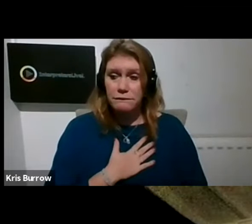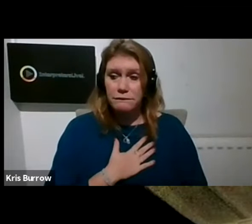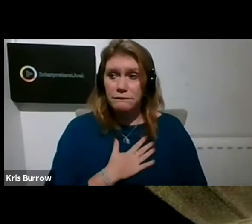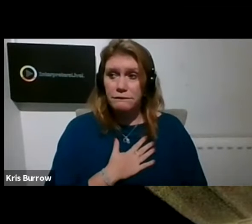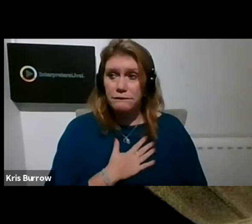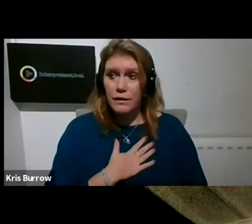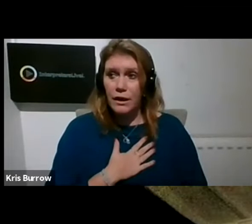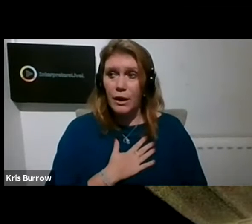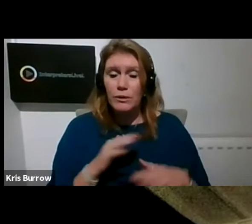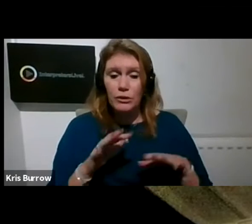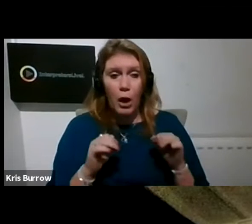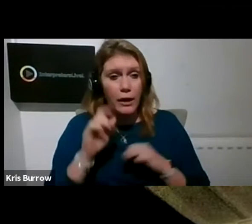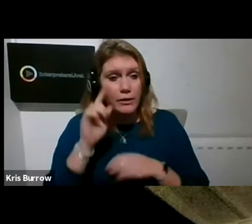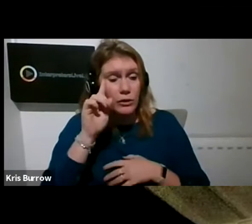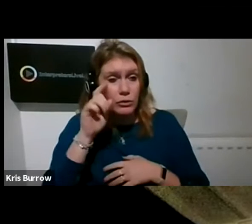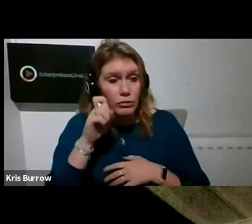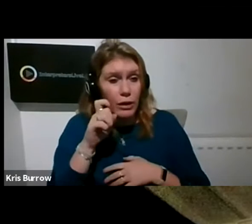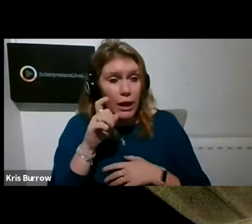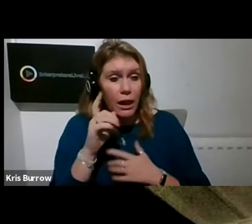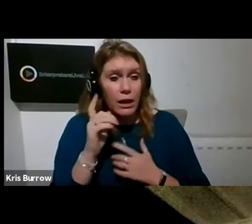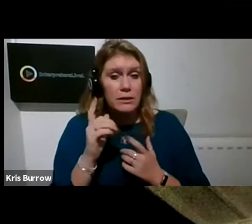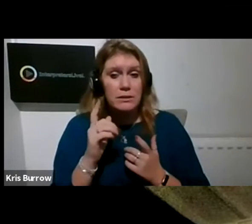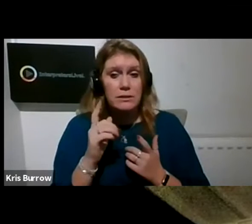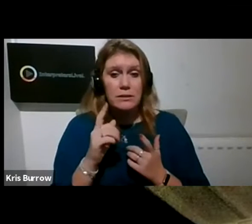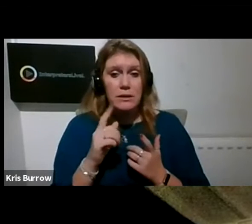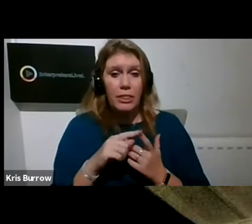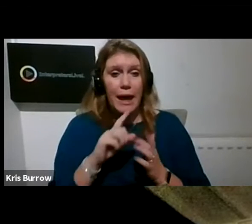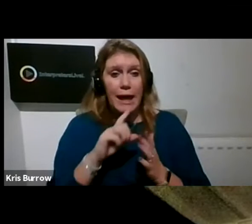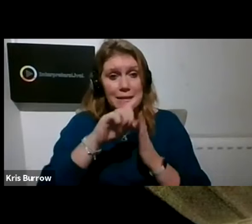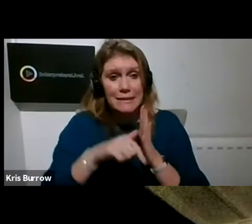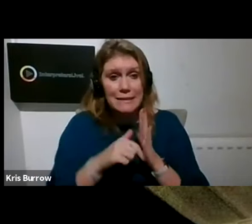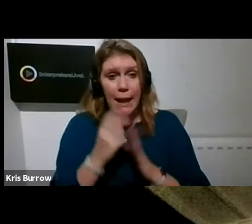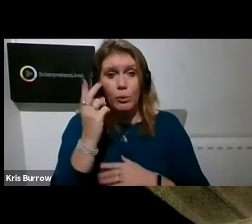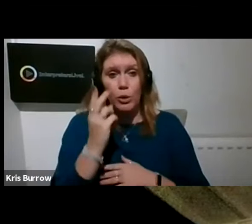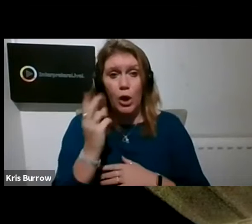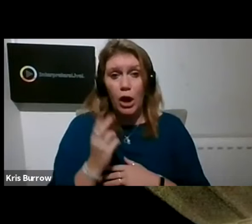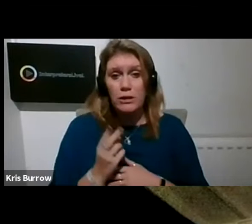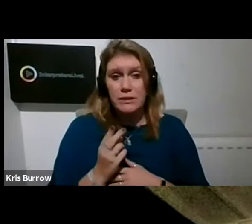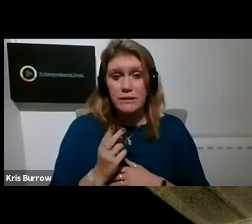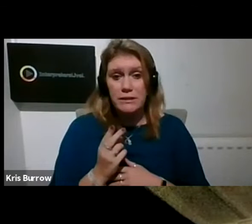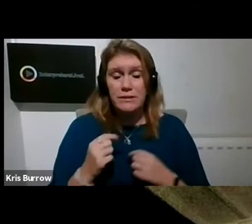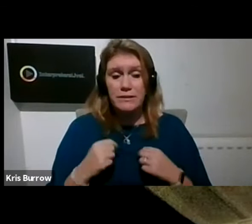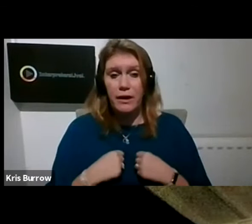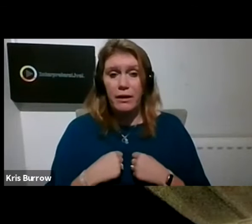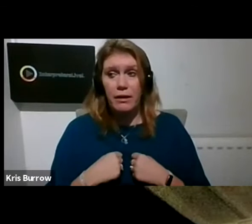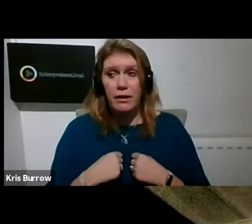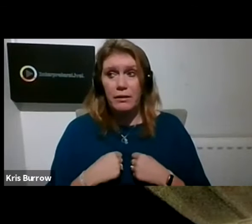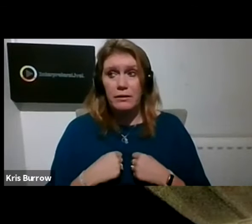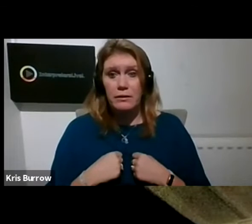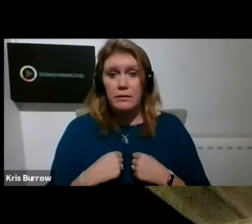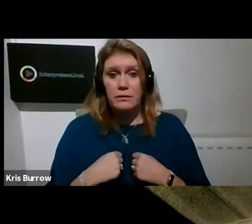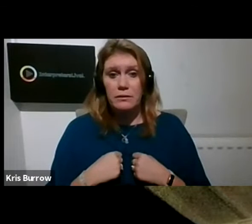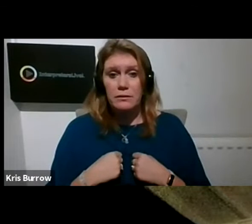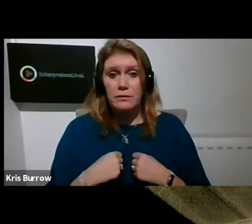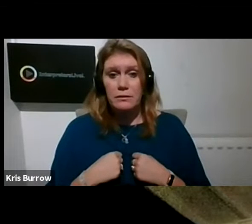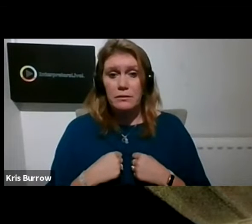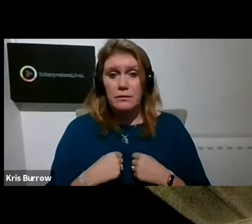starting to realize that as a disabled artist, I needed